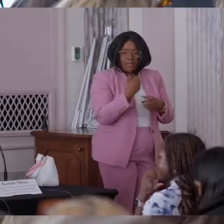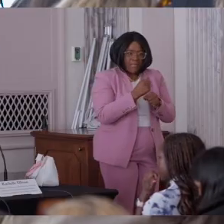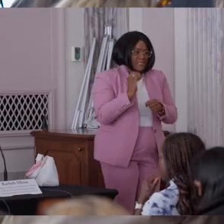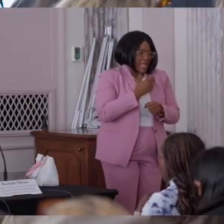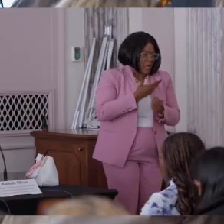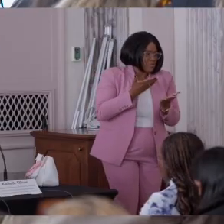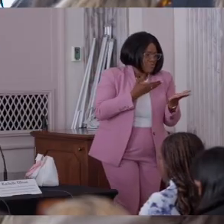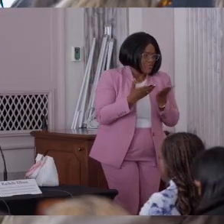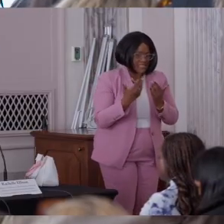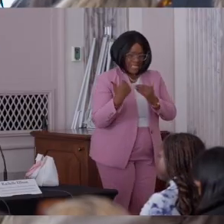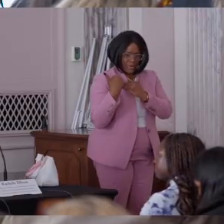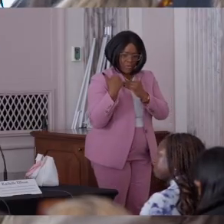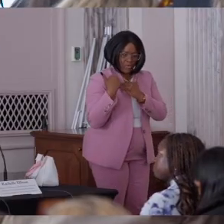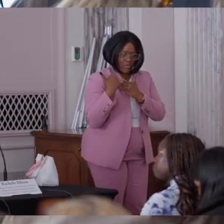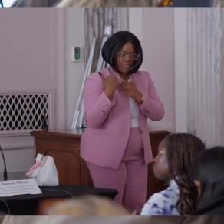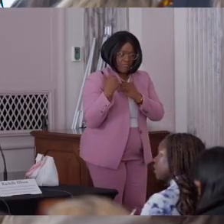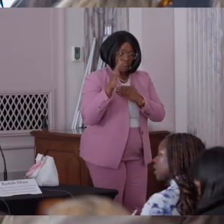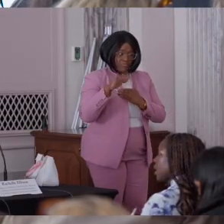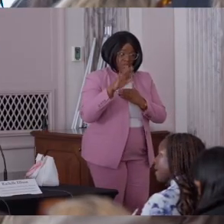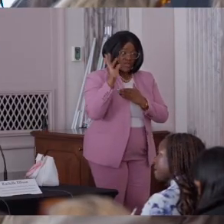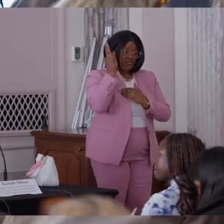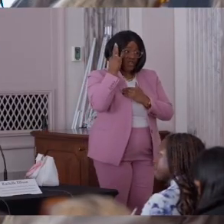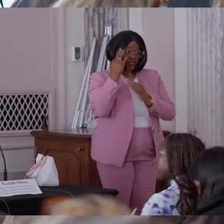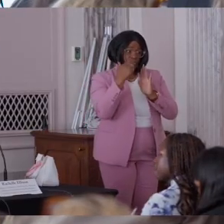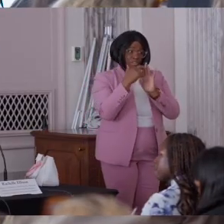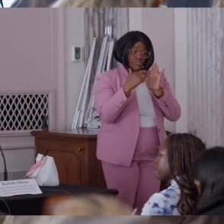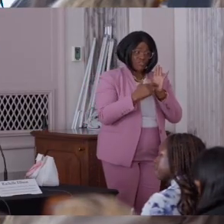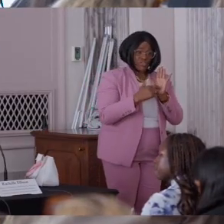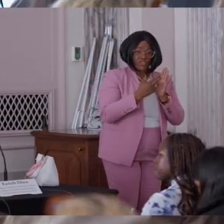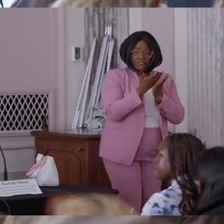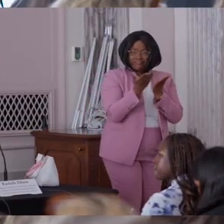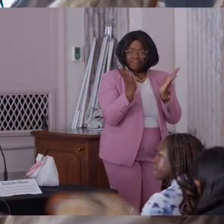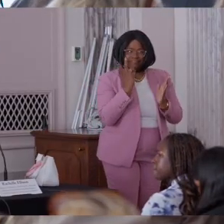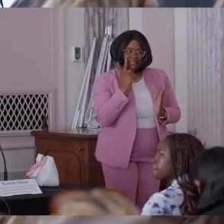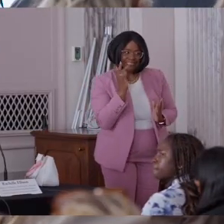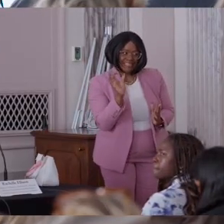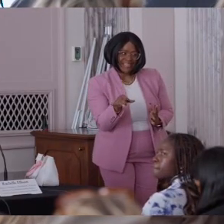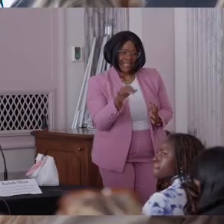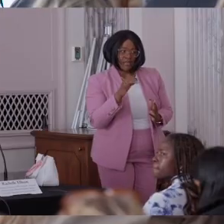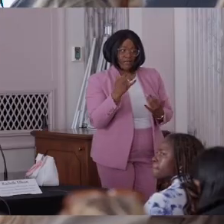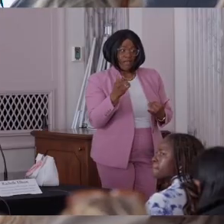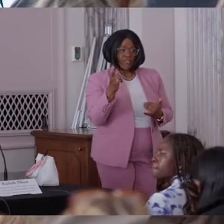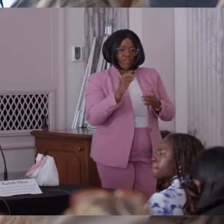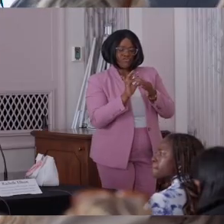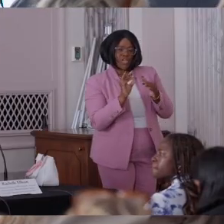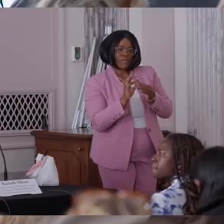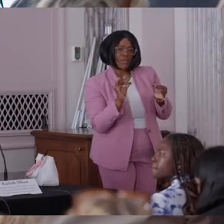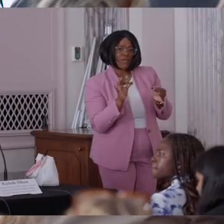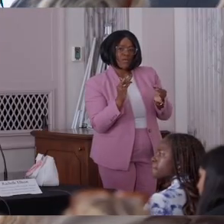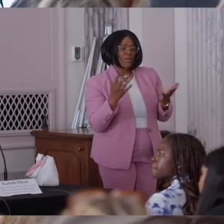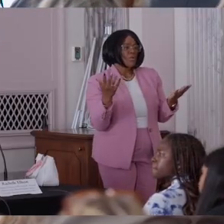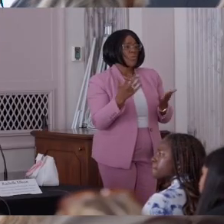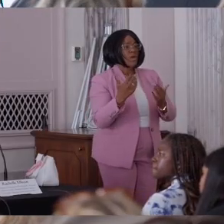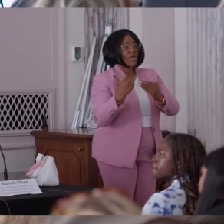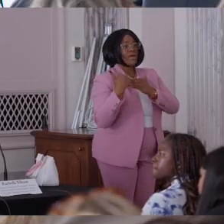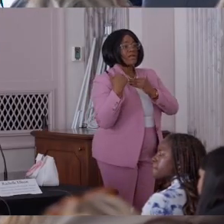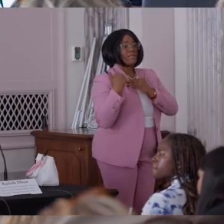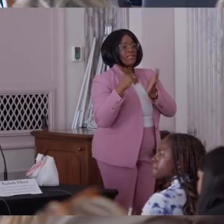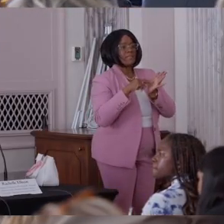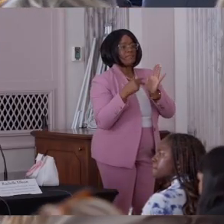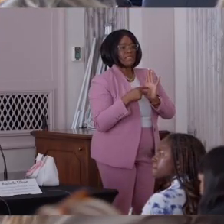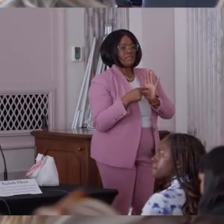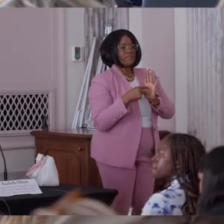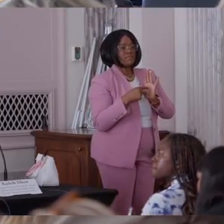services accountable. And if you look at the Federal Register, there's language in there now that talks about what accountability means, and it